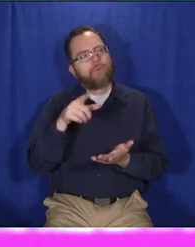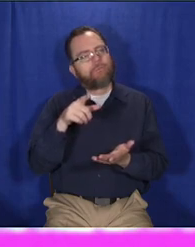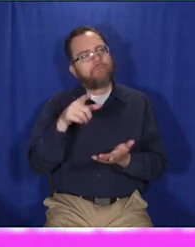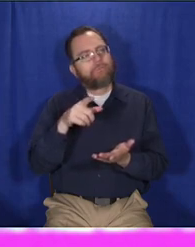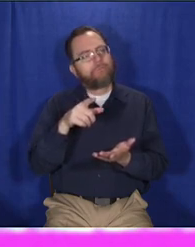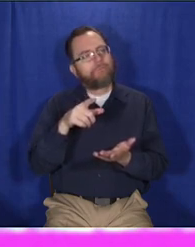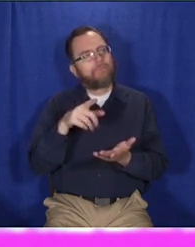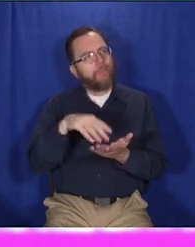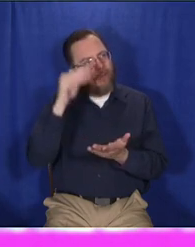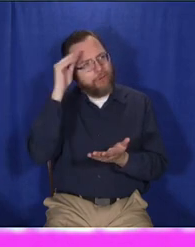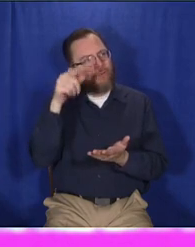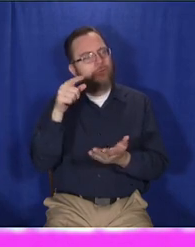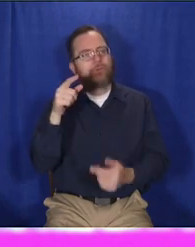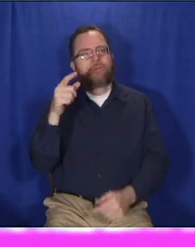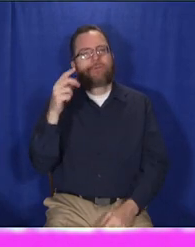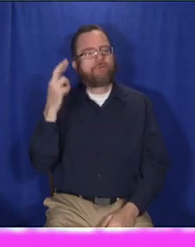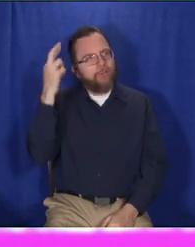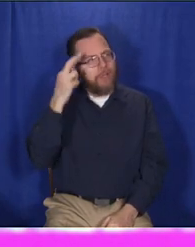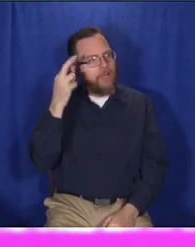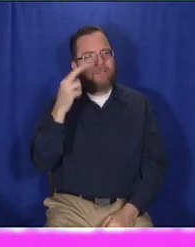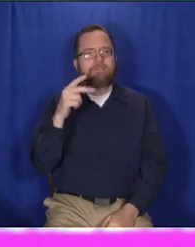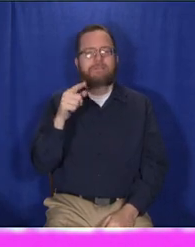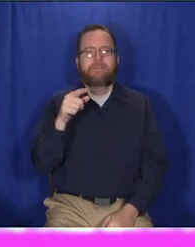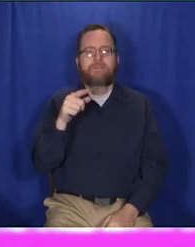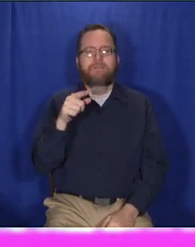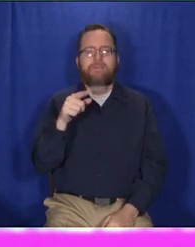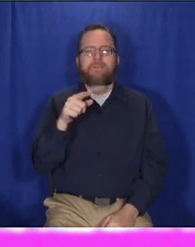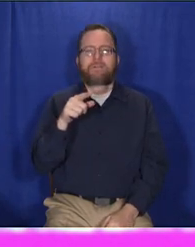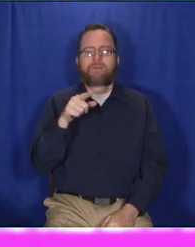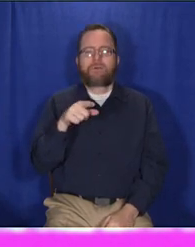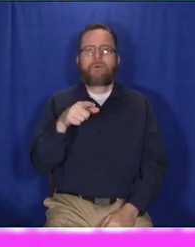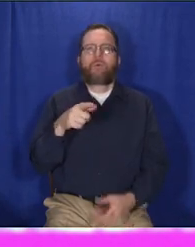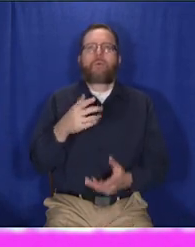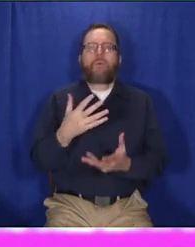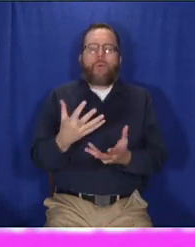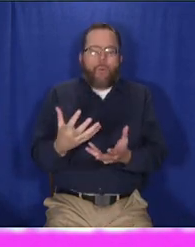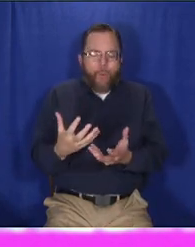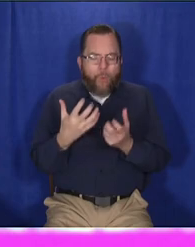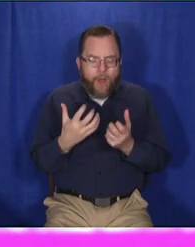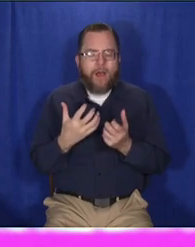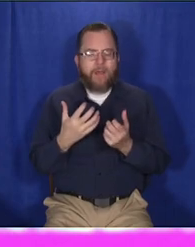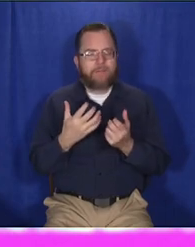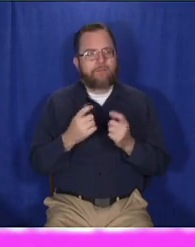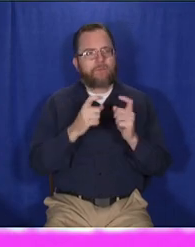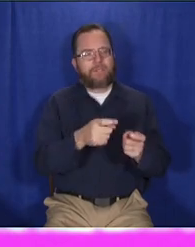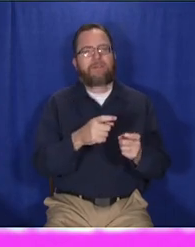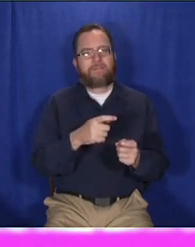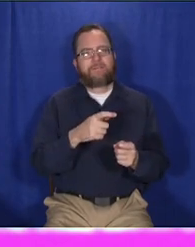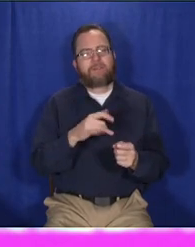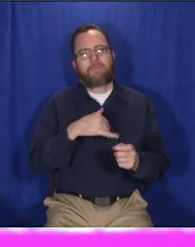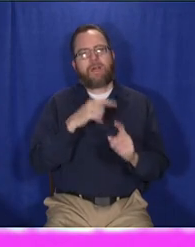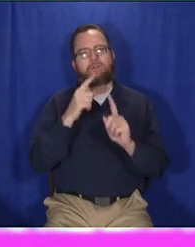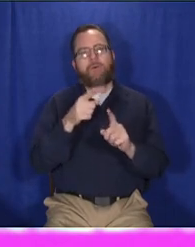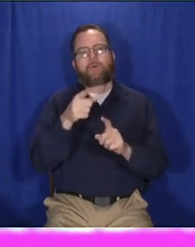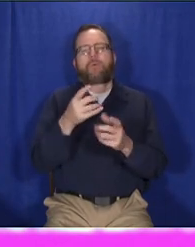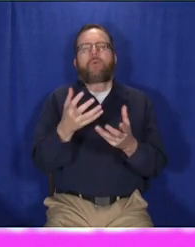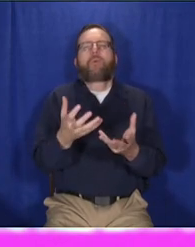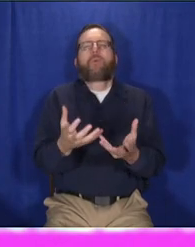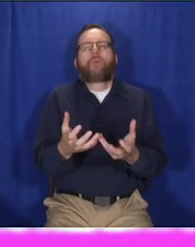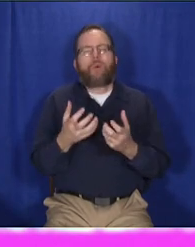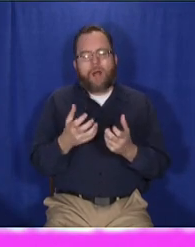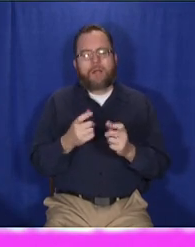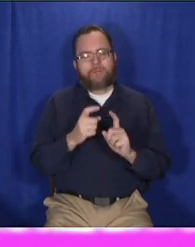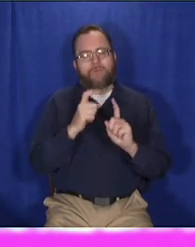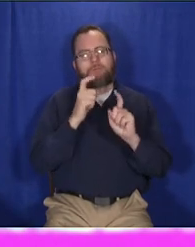And you work that out between you and the Lord, how much you feel like God wants you to give. Why should you